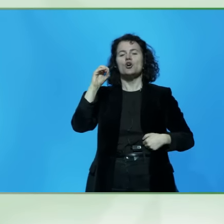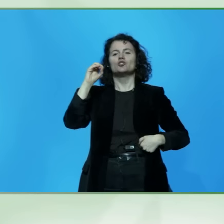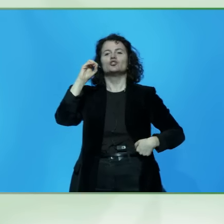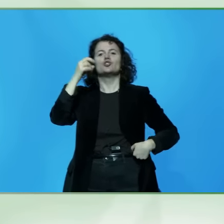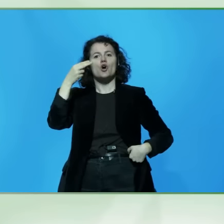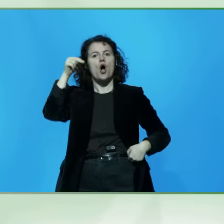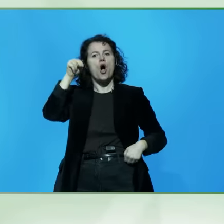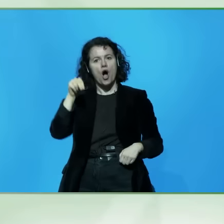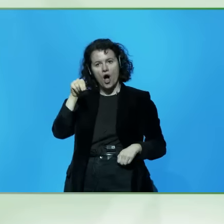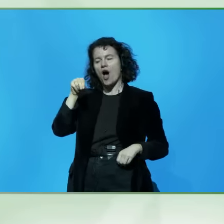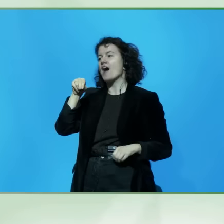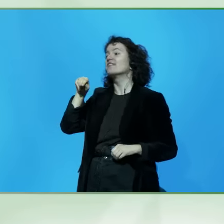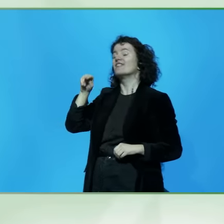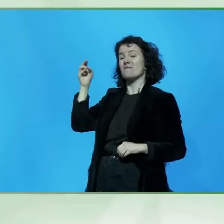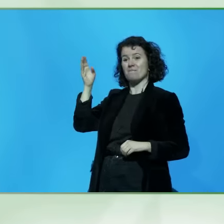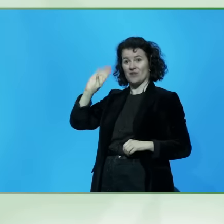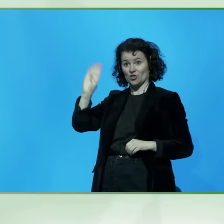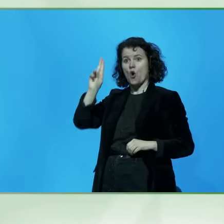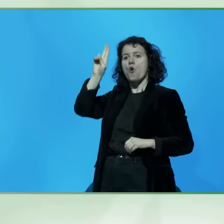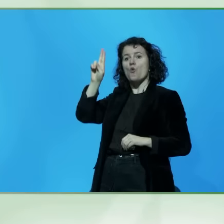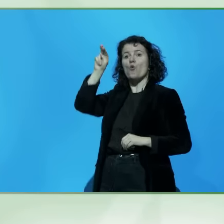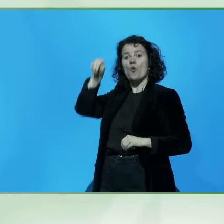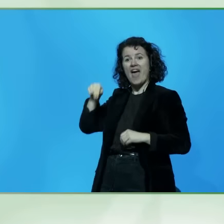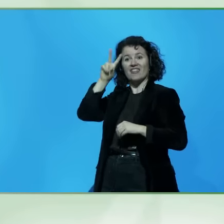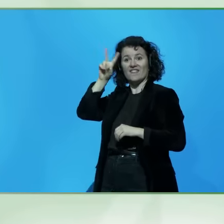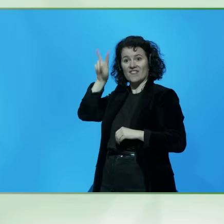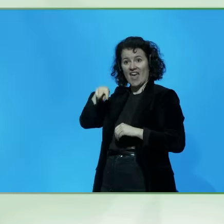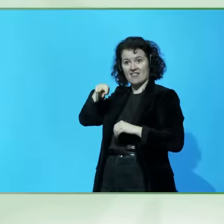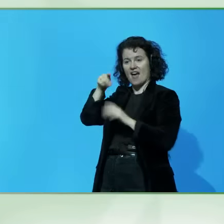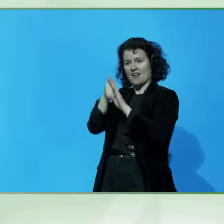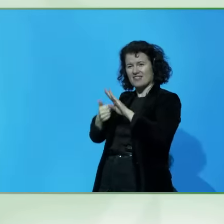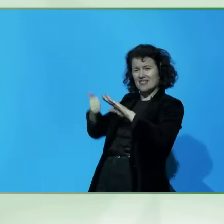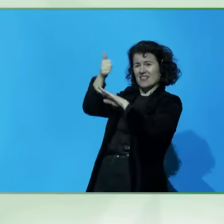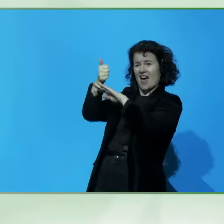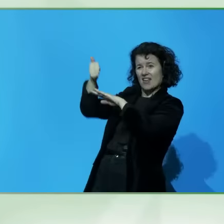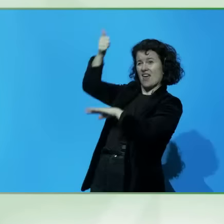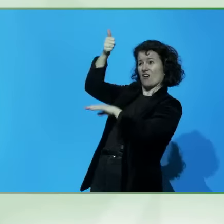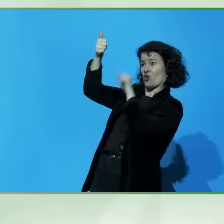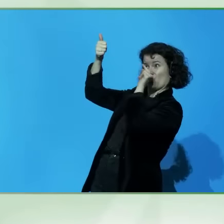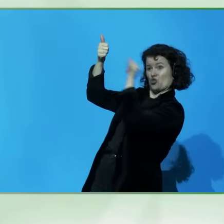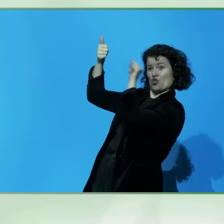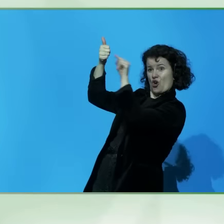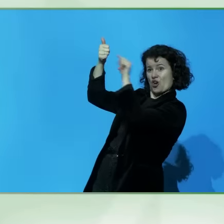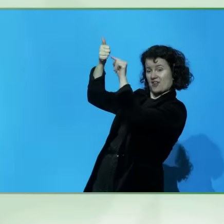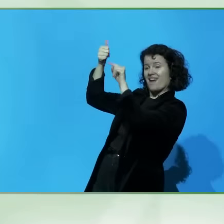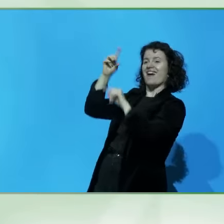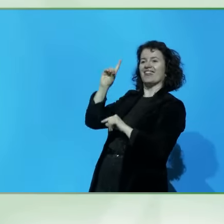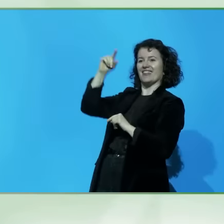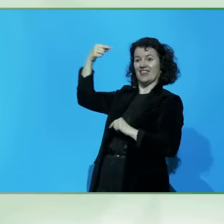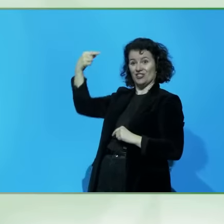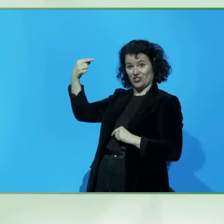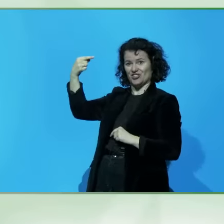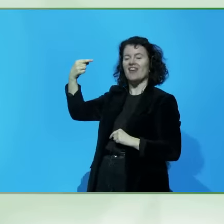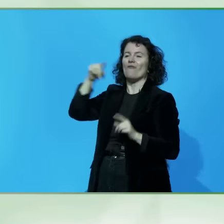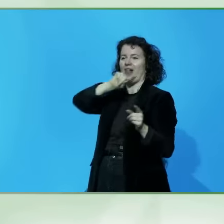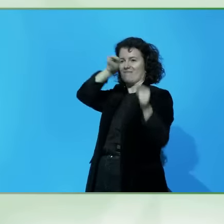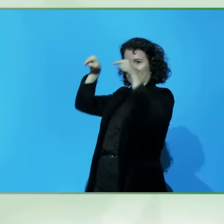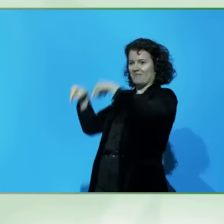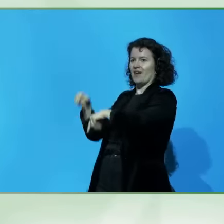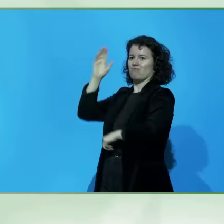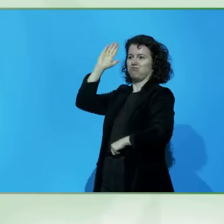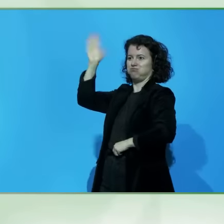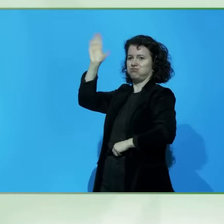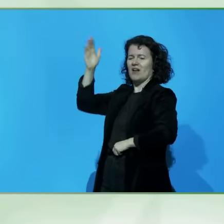is the Acting Director General for the United Nations Office in Vienna. Please help me welcome him warmly. Warmly. Thank